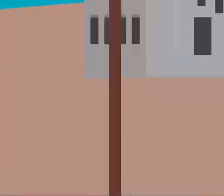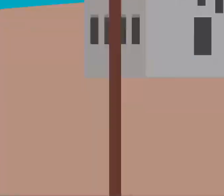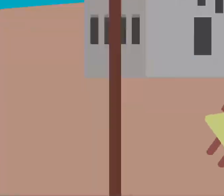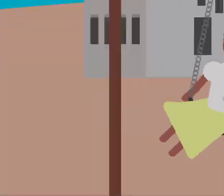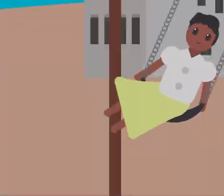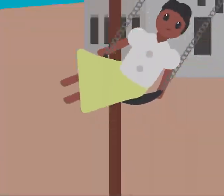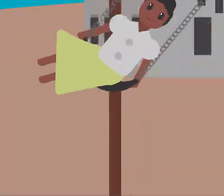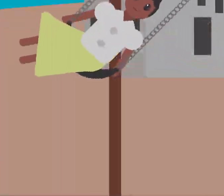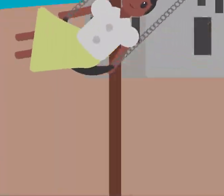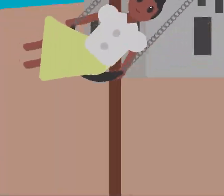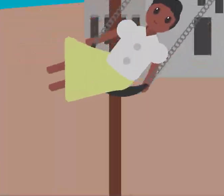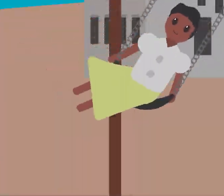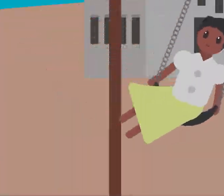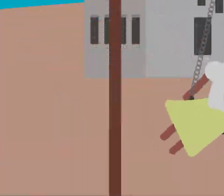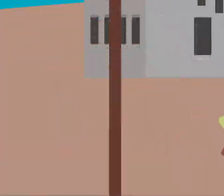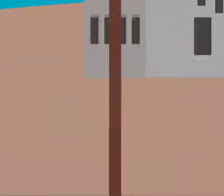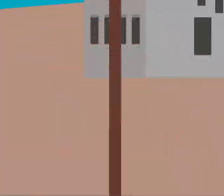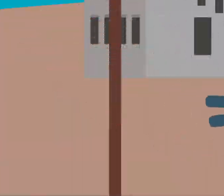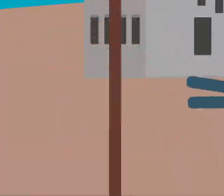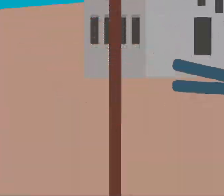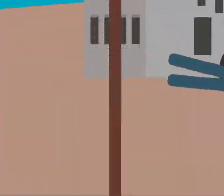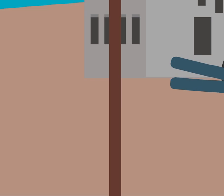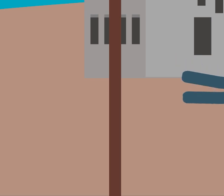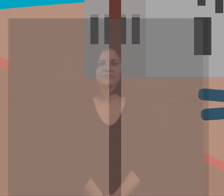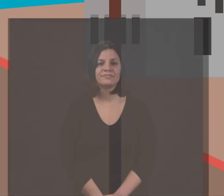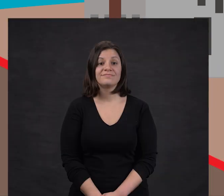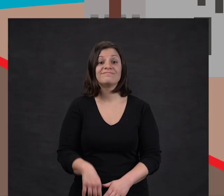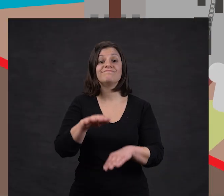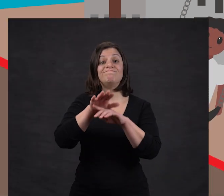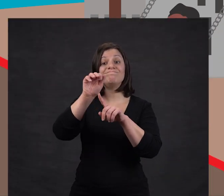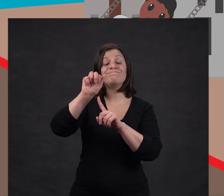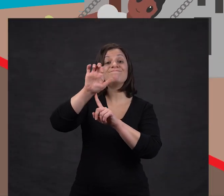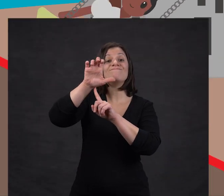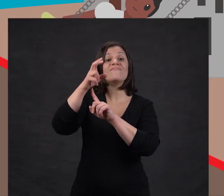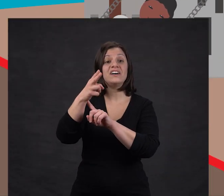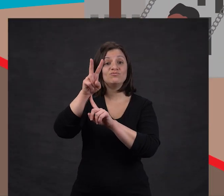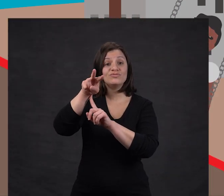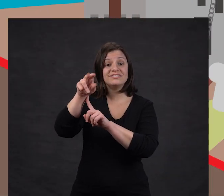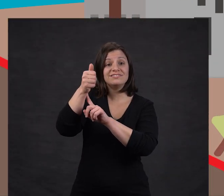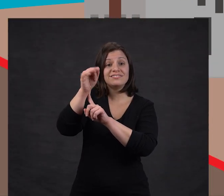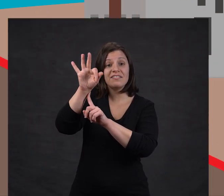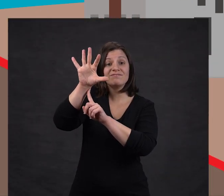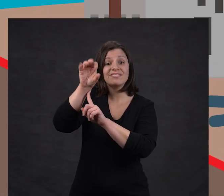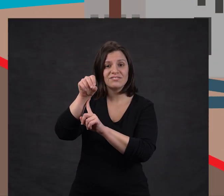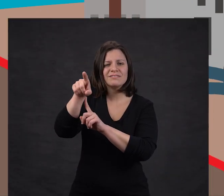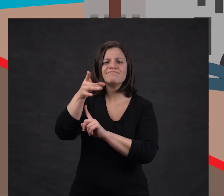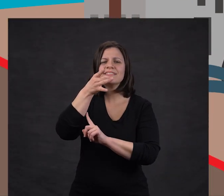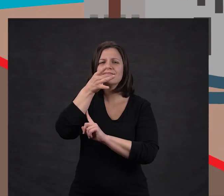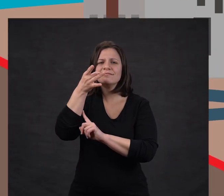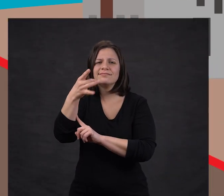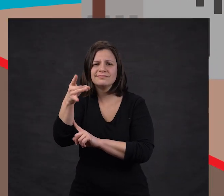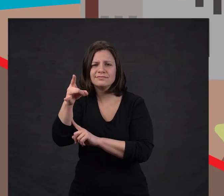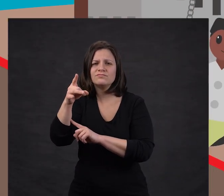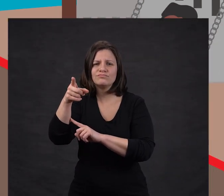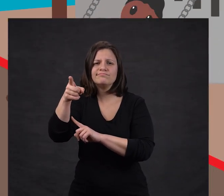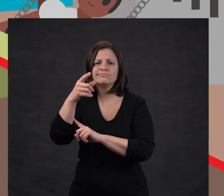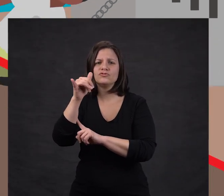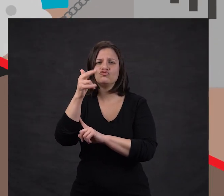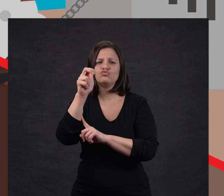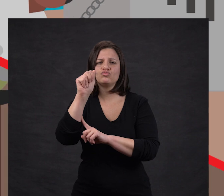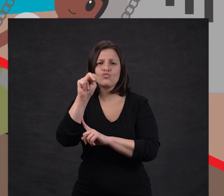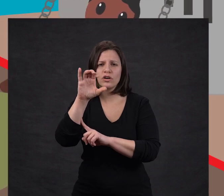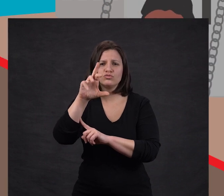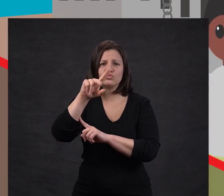students swinging and standing outside, smoke rising from school building. A student walks toward the building. On March 22, 1950, 18-year-old